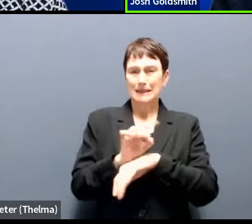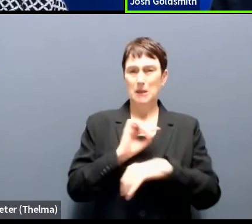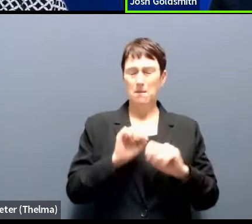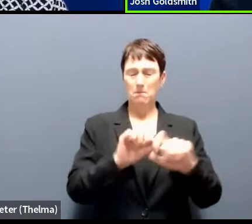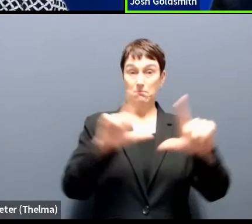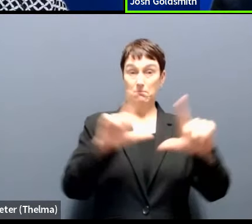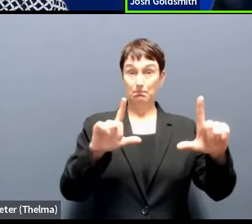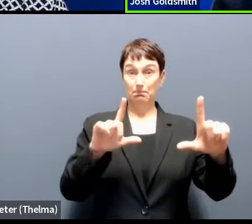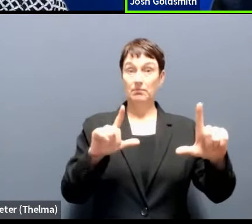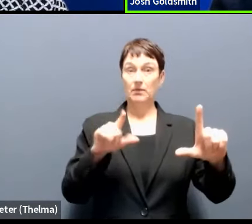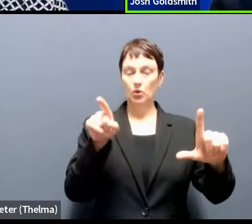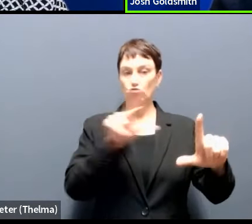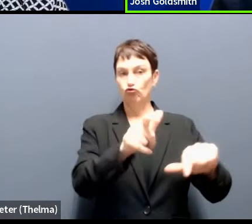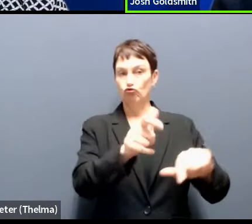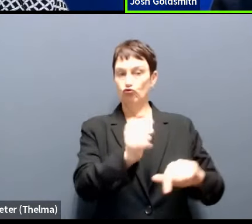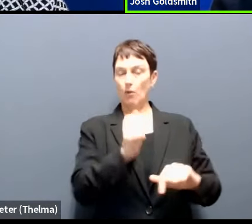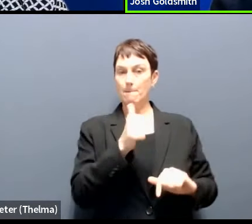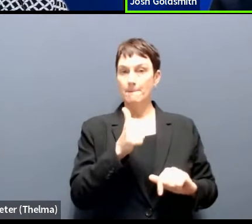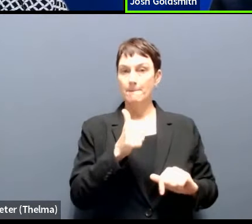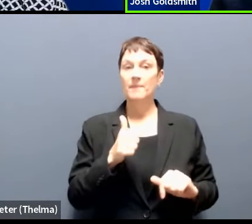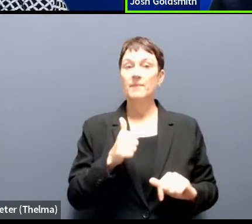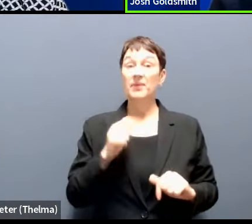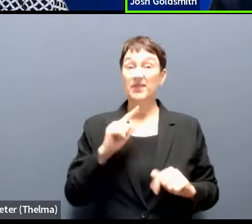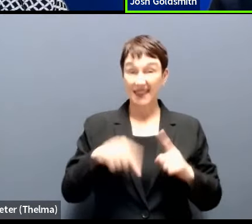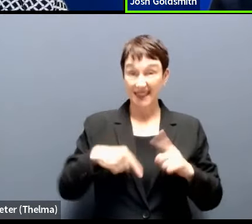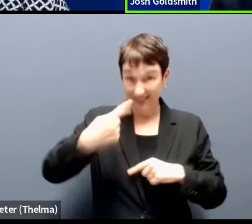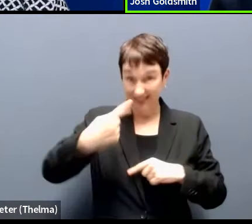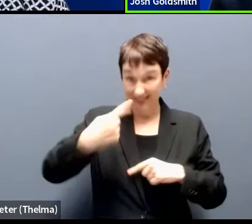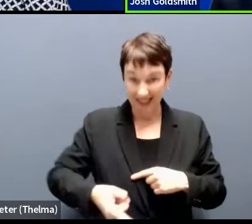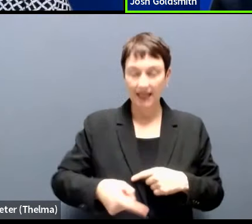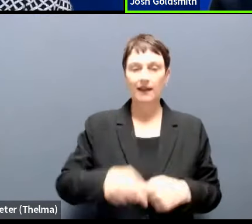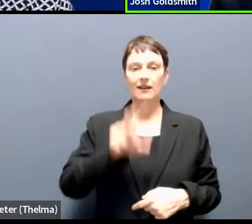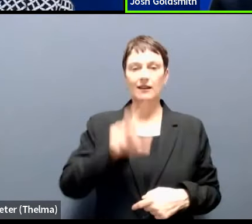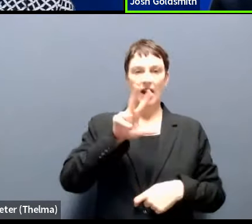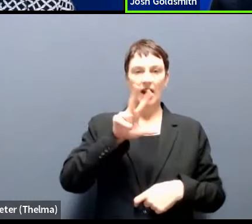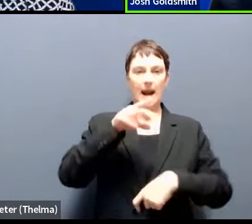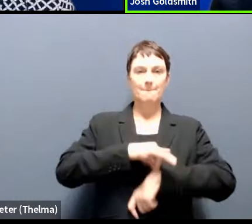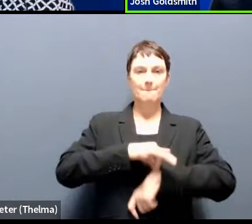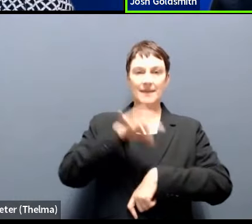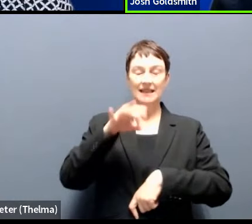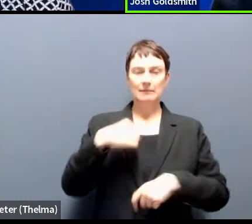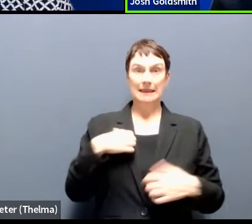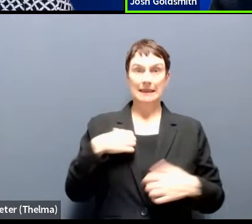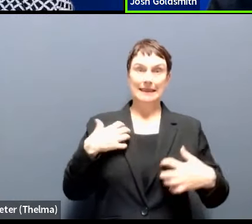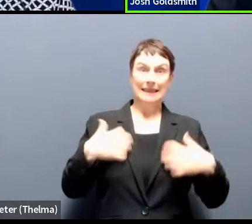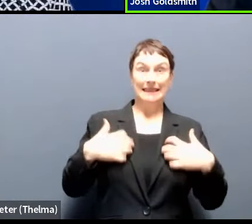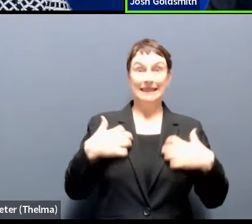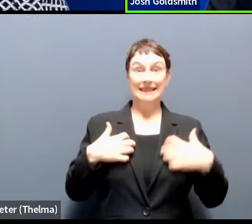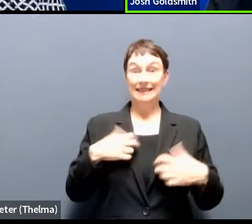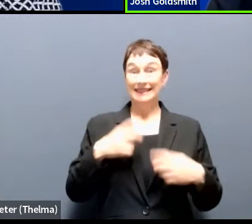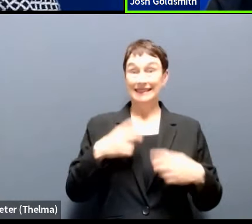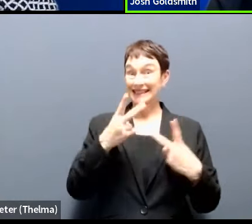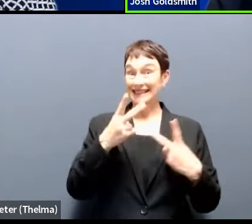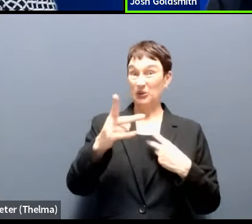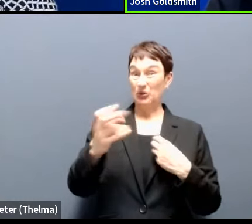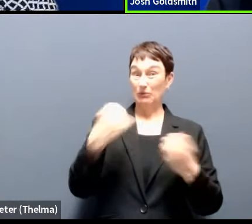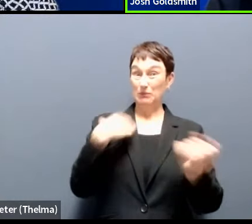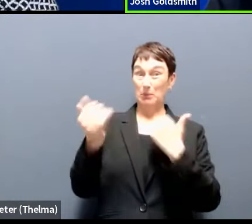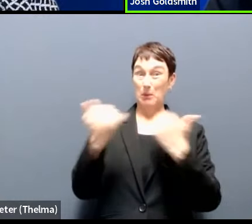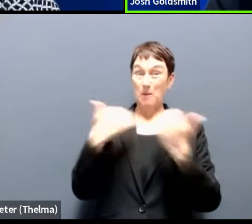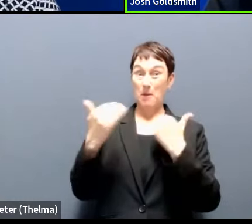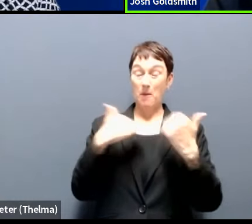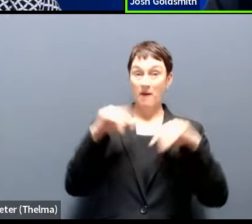over to the 3-minute countdown timer. All right, we can't wait to see your entries, your photo